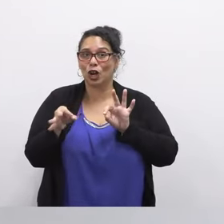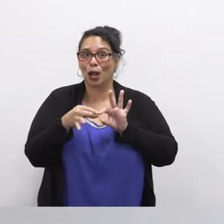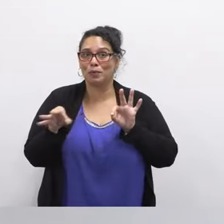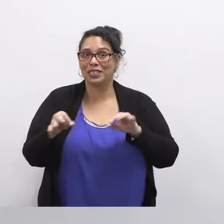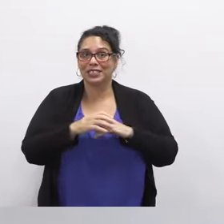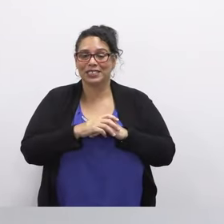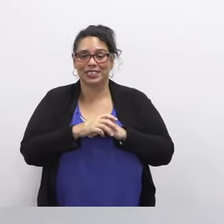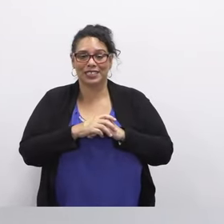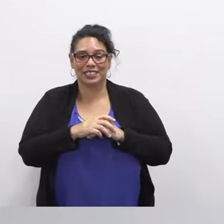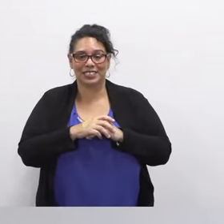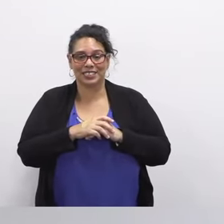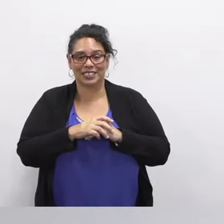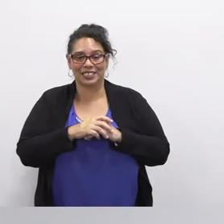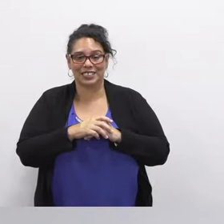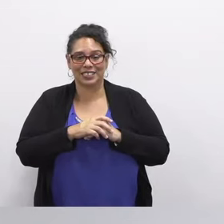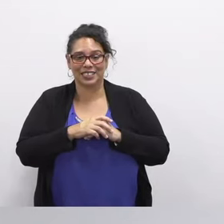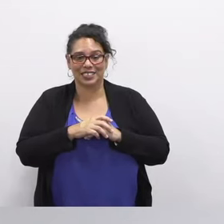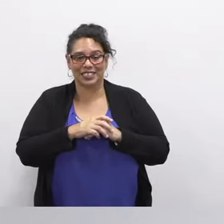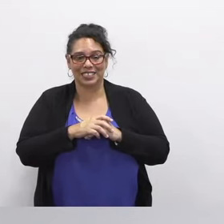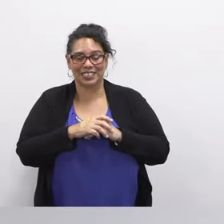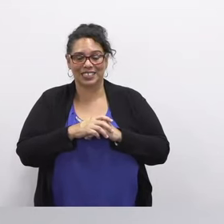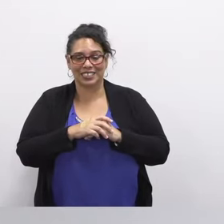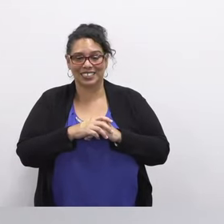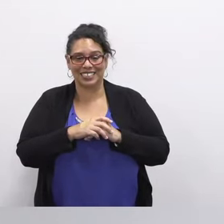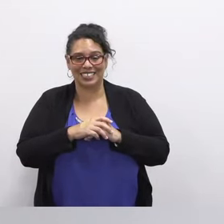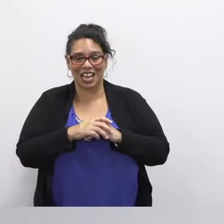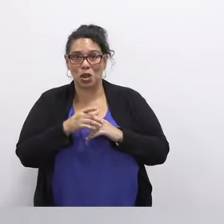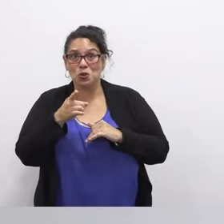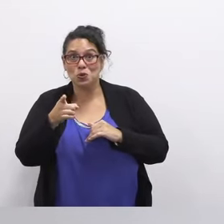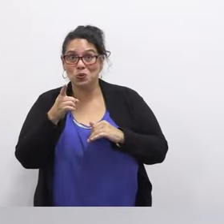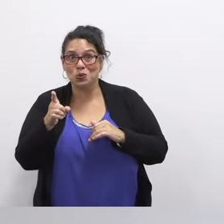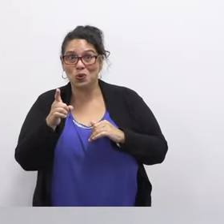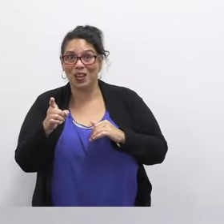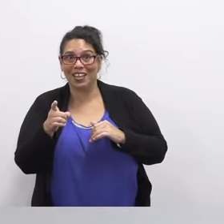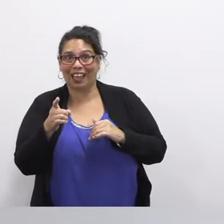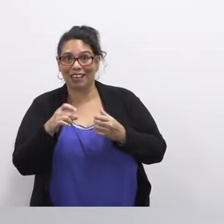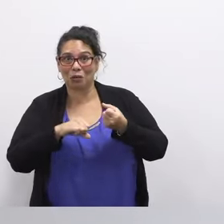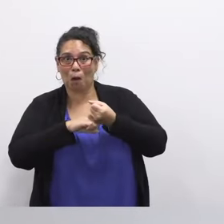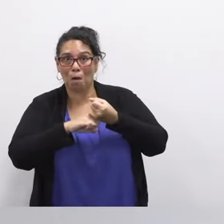You're welcome. That other school is welcome to make their pitch right now.